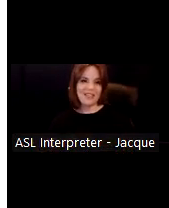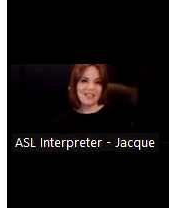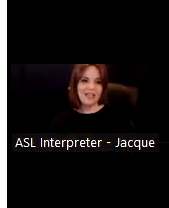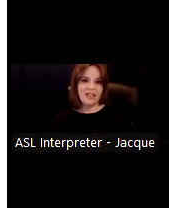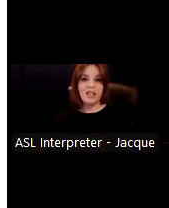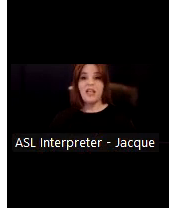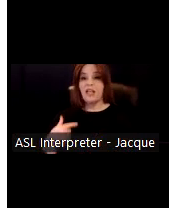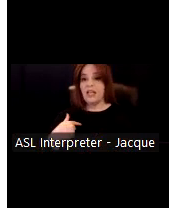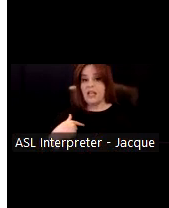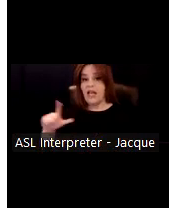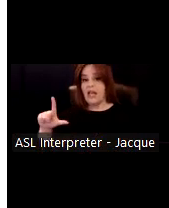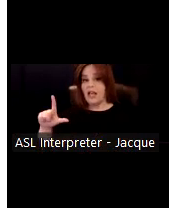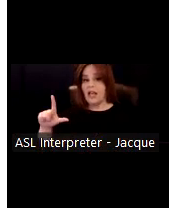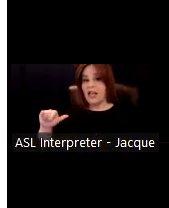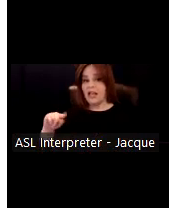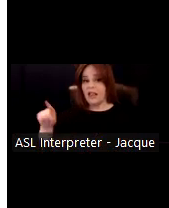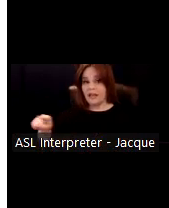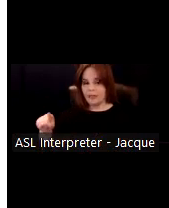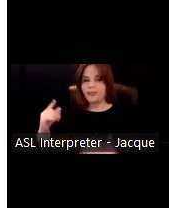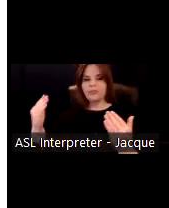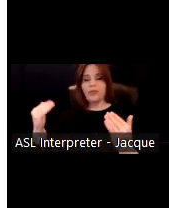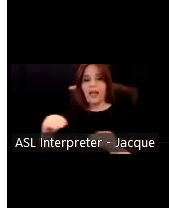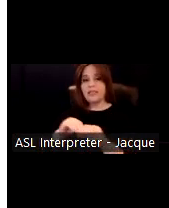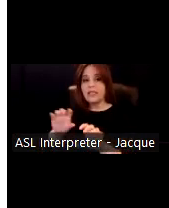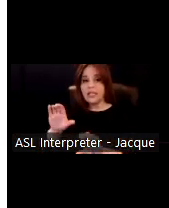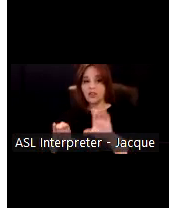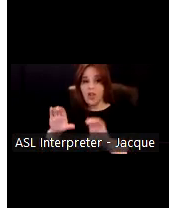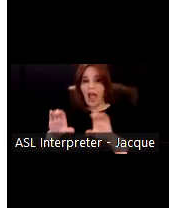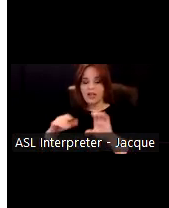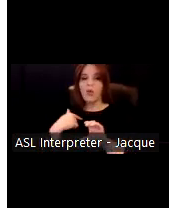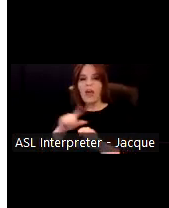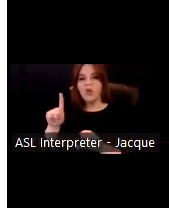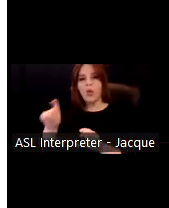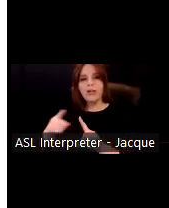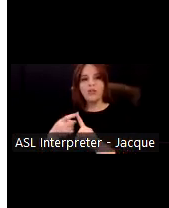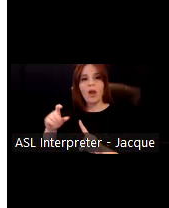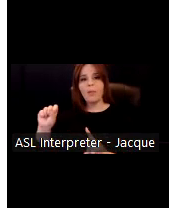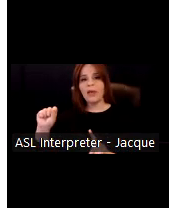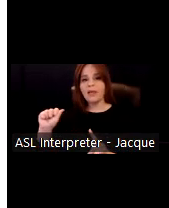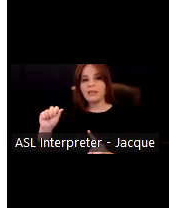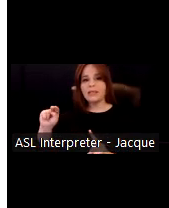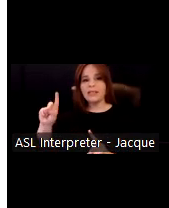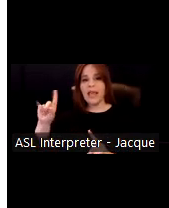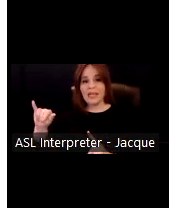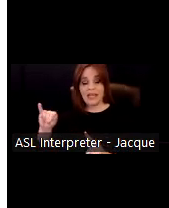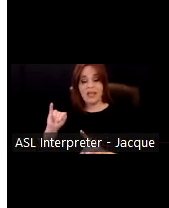So this is Liz. Next in the chat, we have a question from Sandy. If Within Reach does not choose